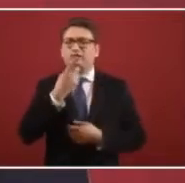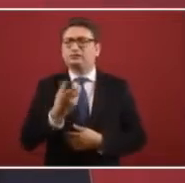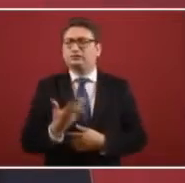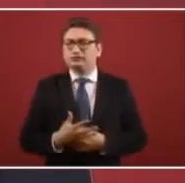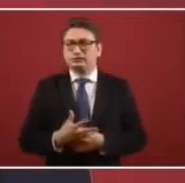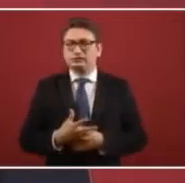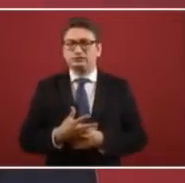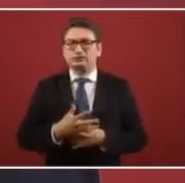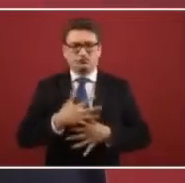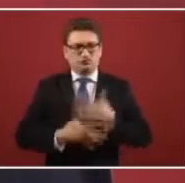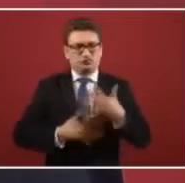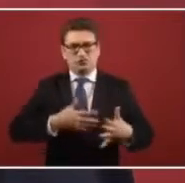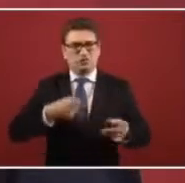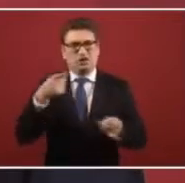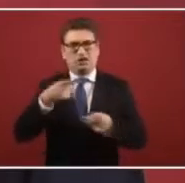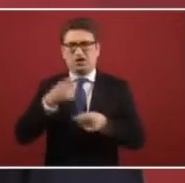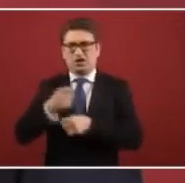violence.